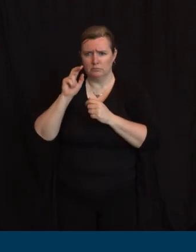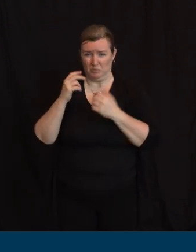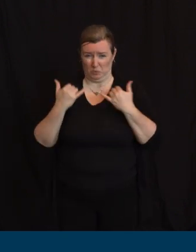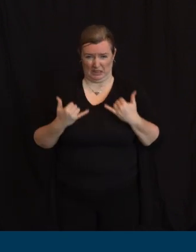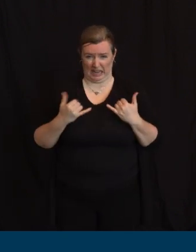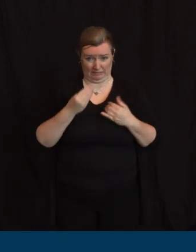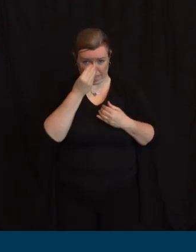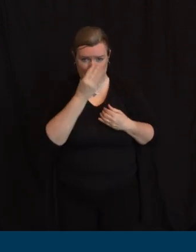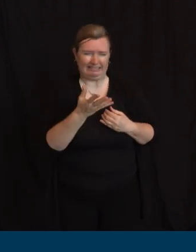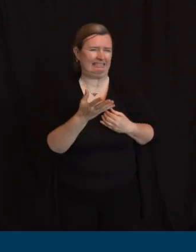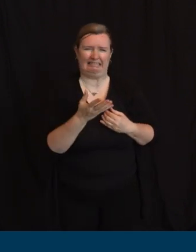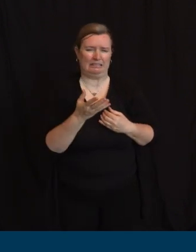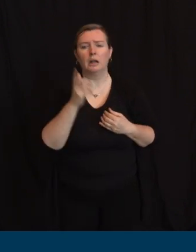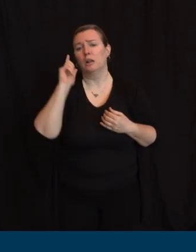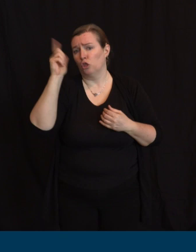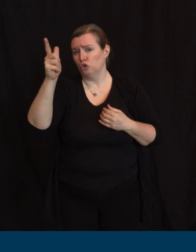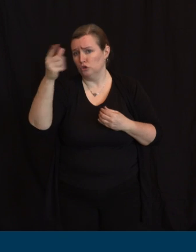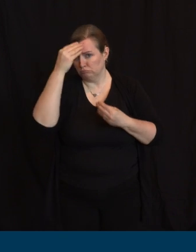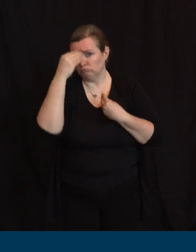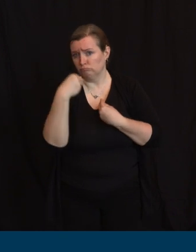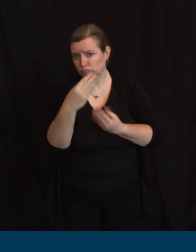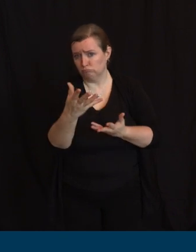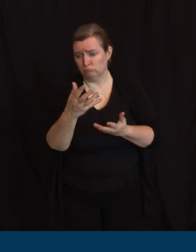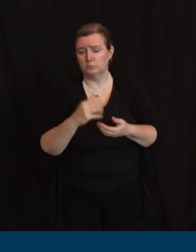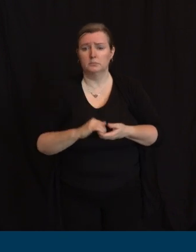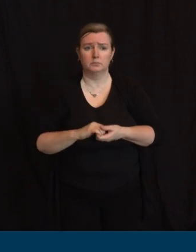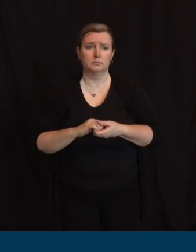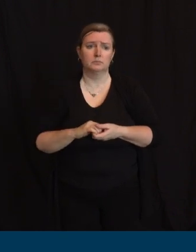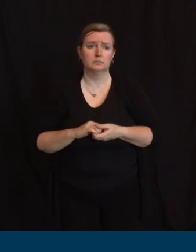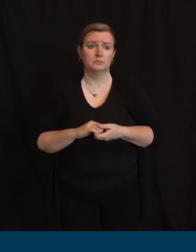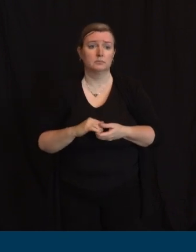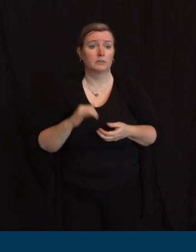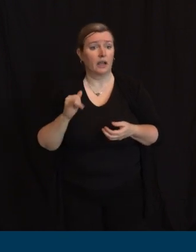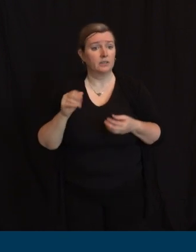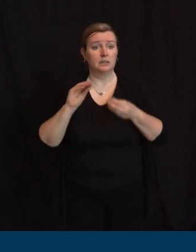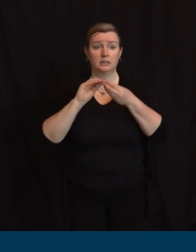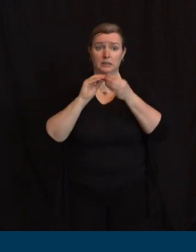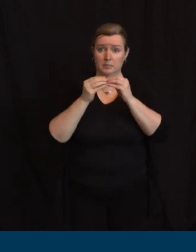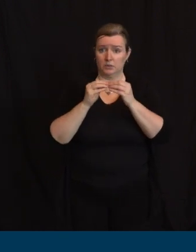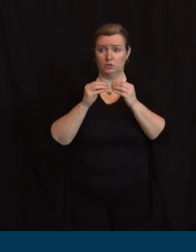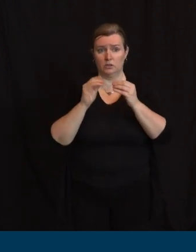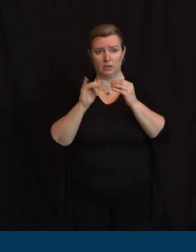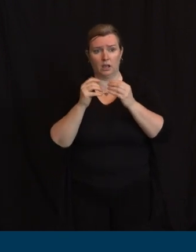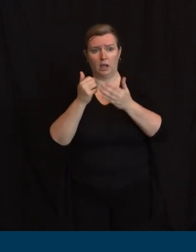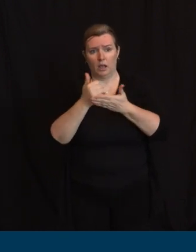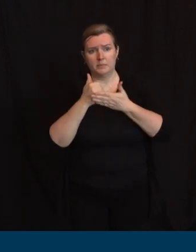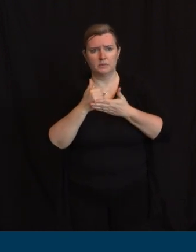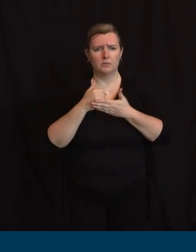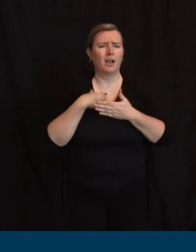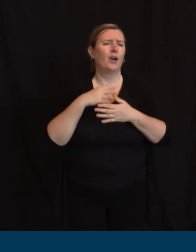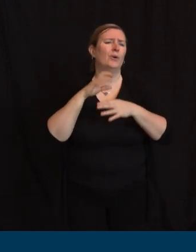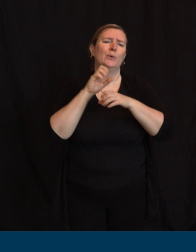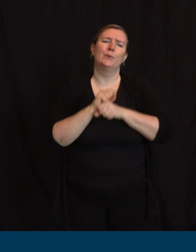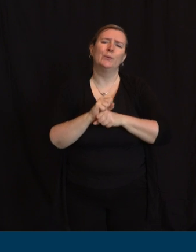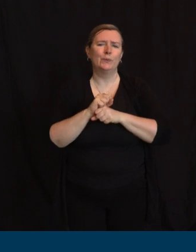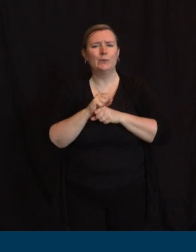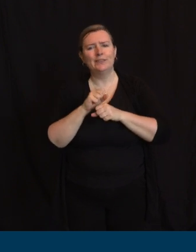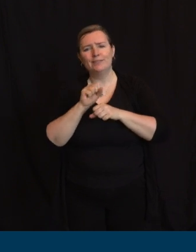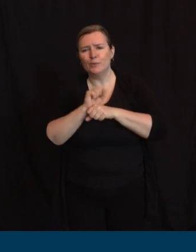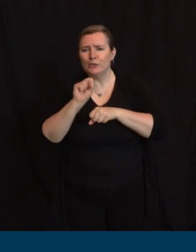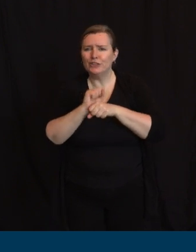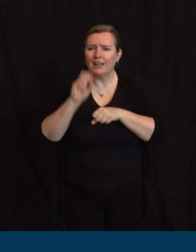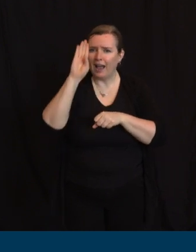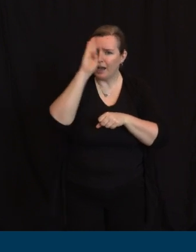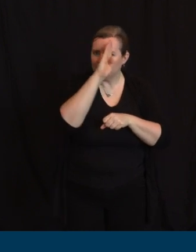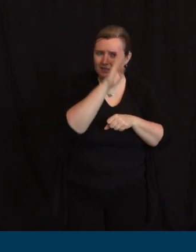Well, it would be helpful. What it would be helpful, I'm an old hospital person, it'd be helpful for me to understand how many how